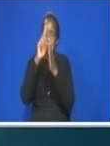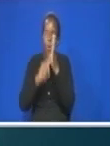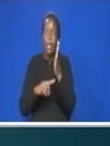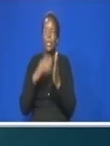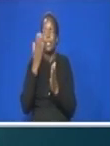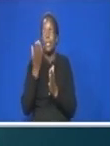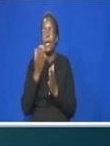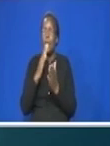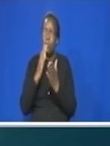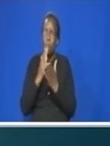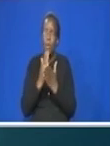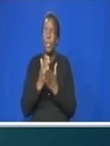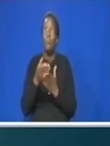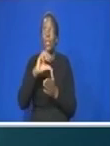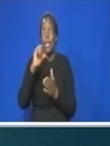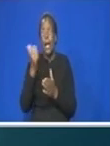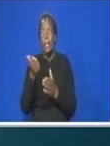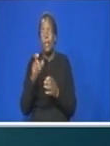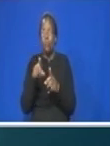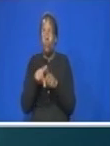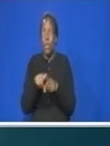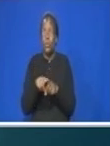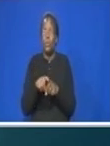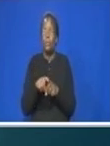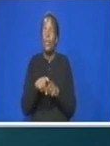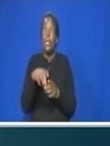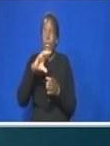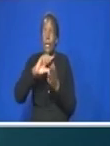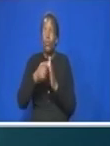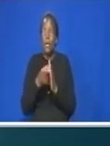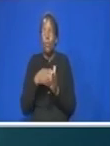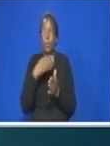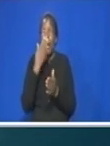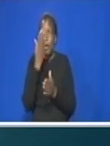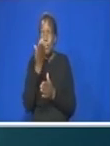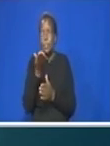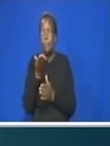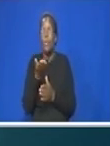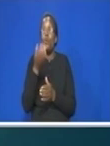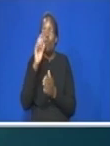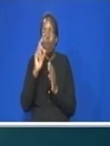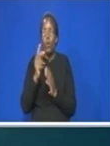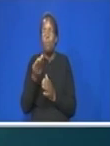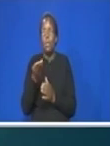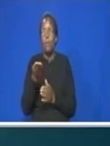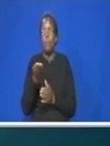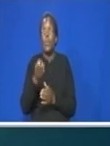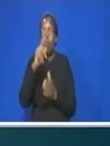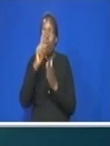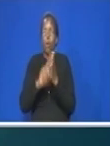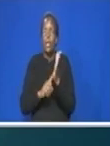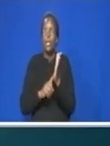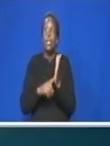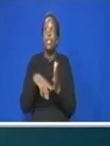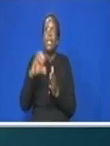In fact, the other question, the similar question that you could be called upon to answer here could be, what is